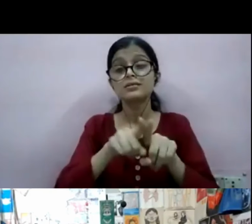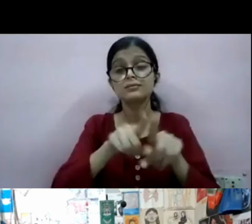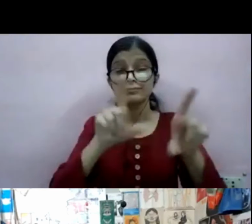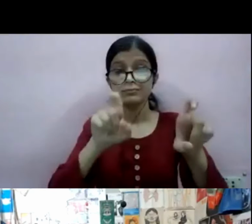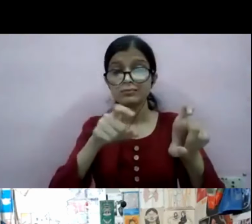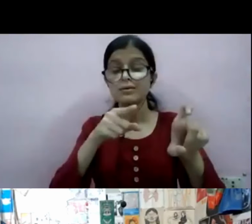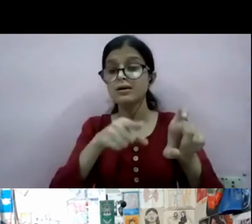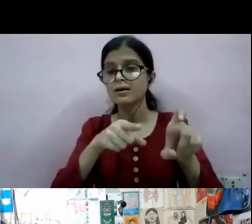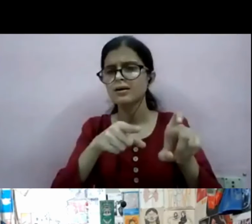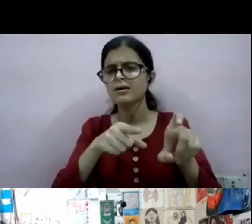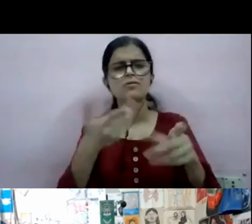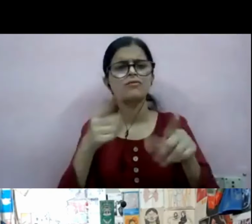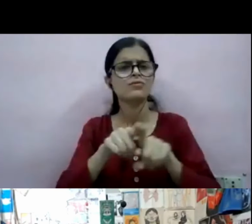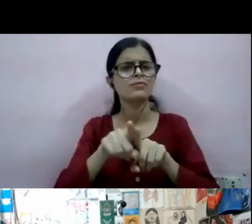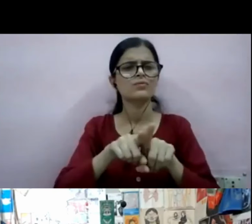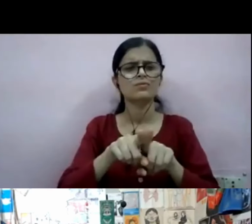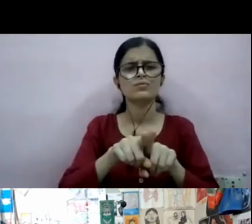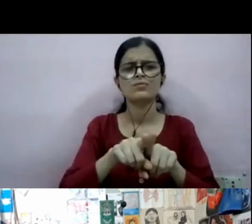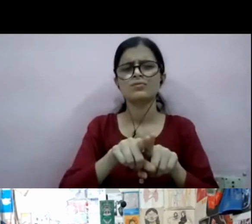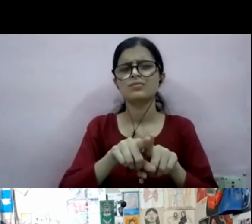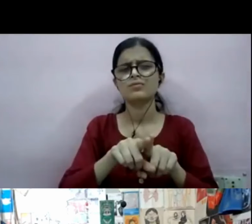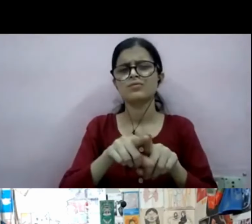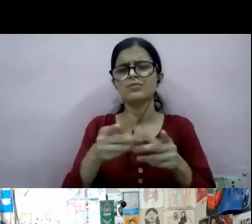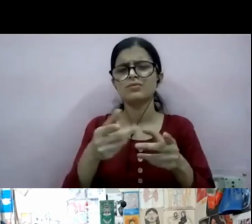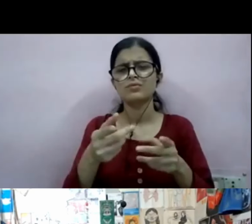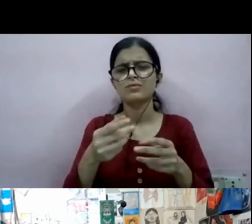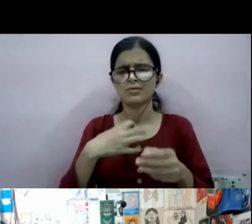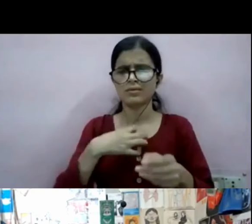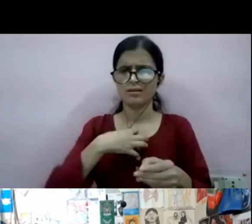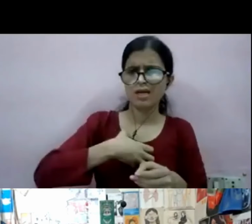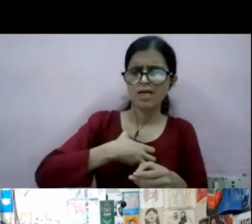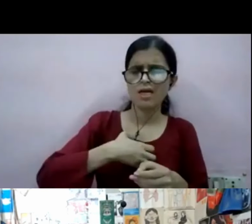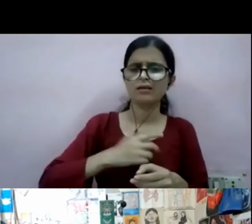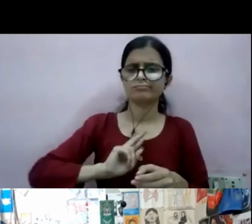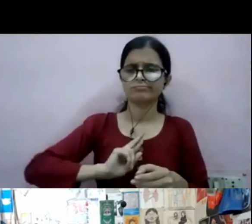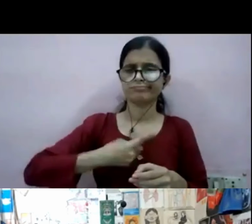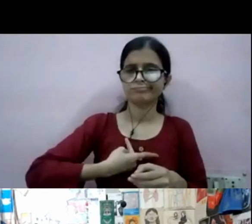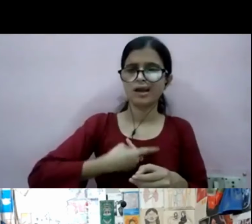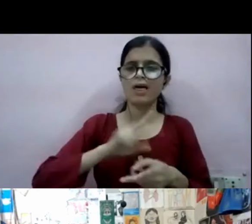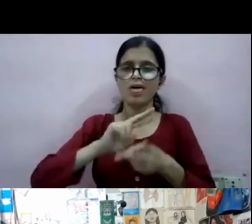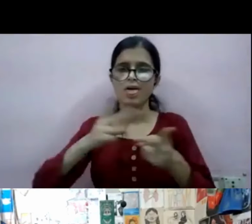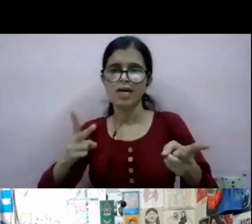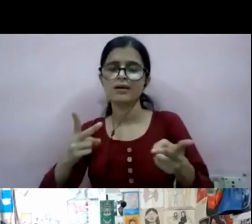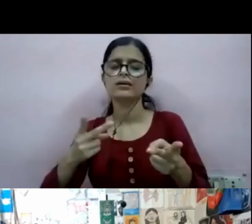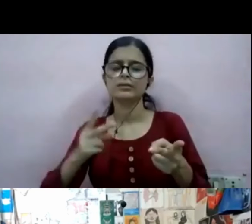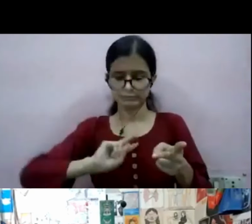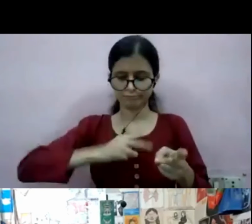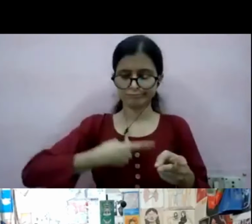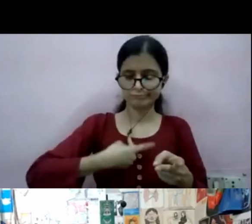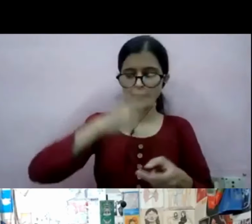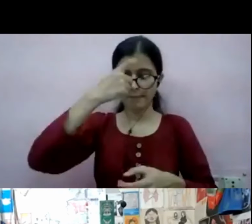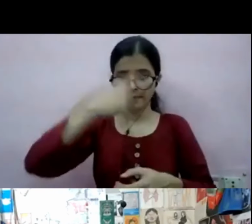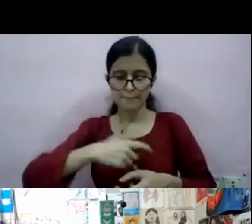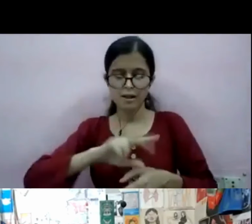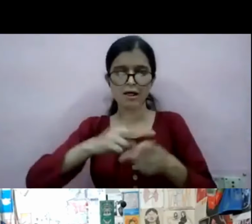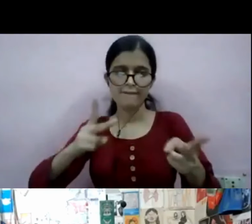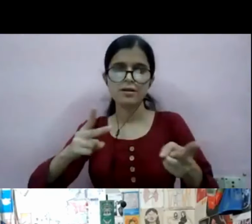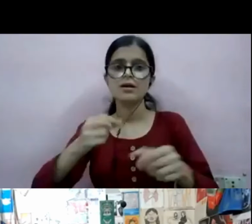gender norms, such as butches, femmes, trans identified people, and other gender transgressive people, fall under a